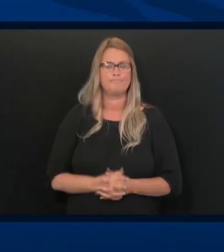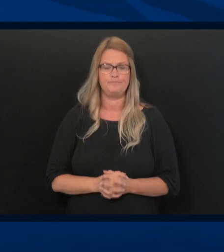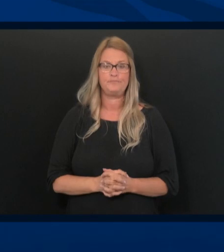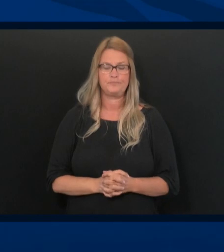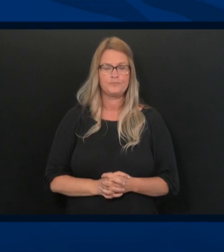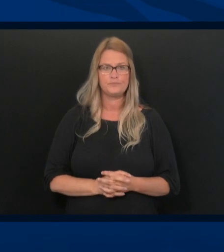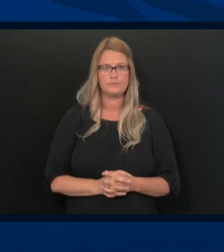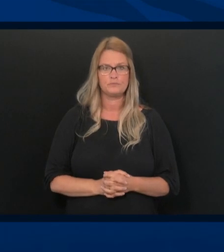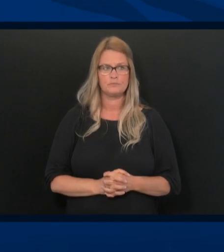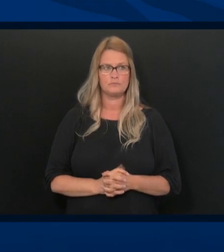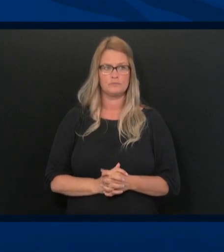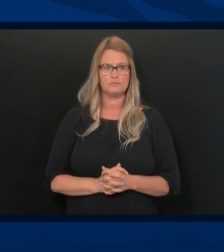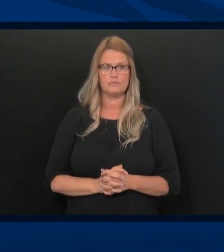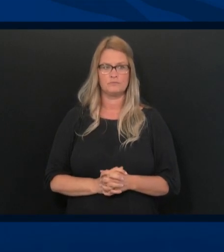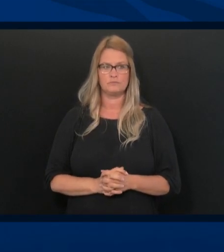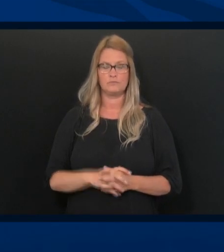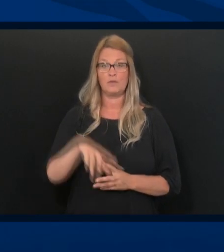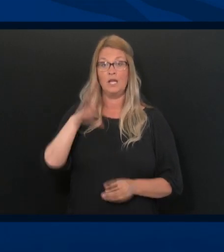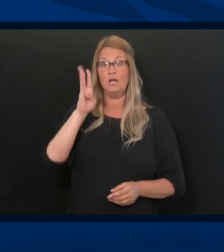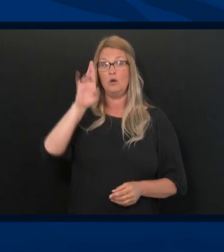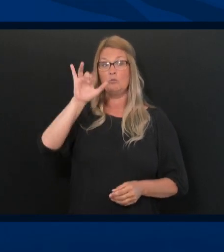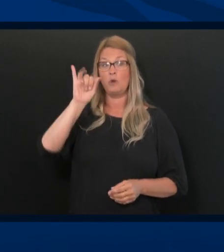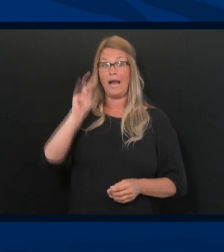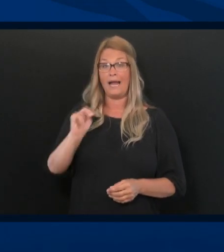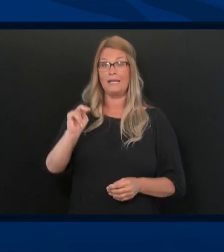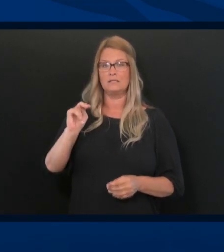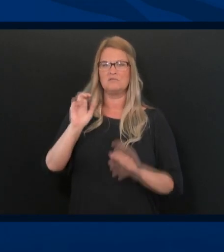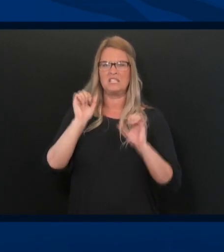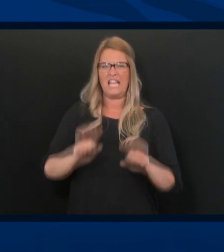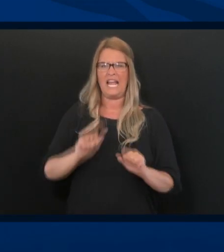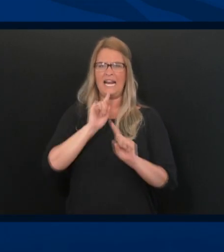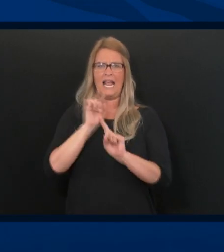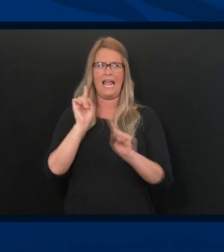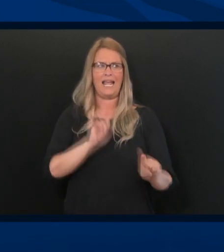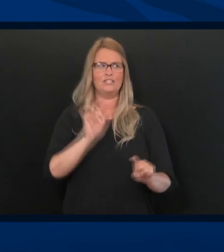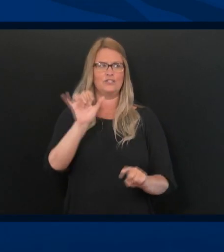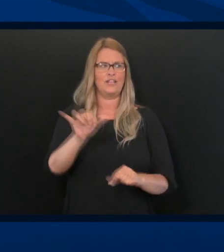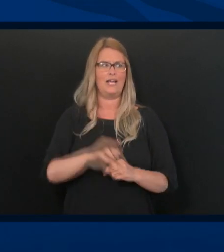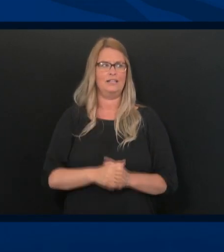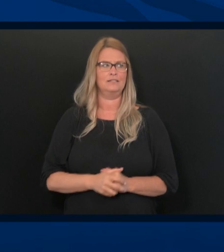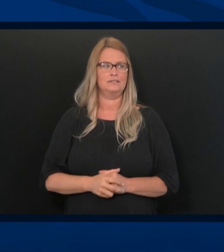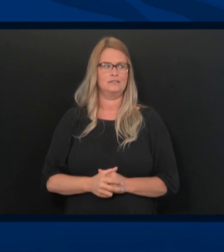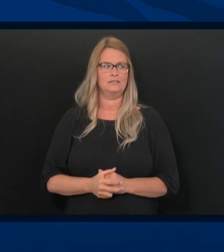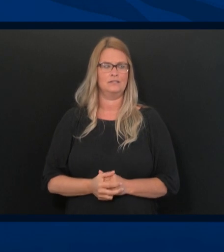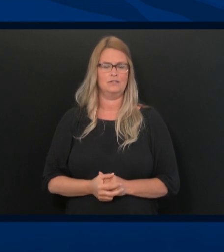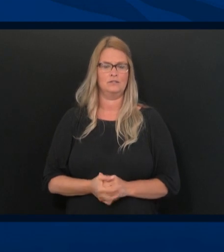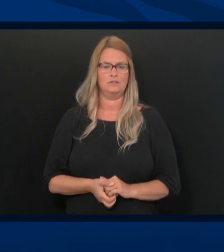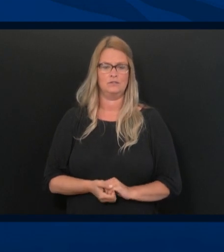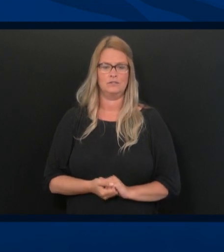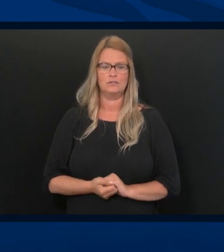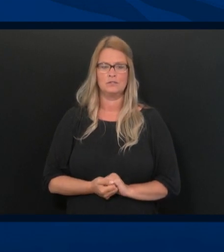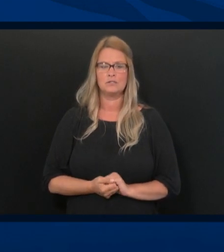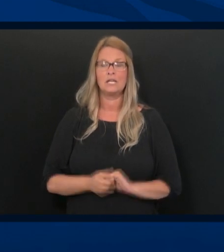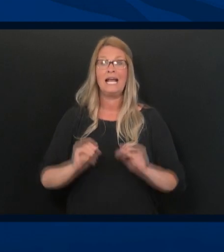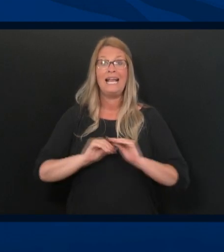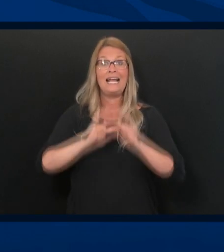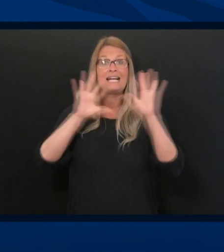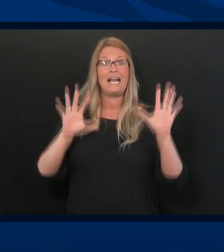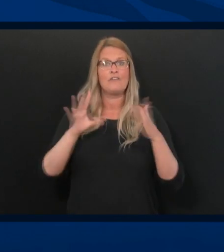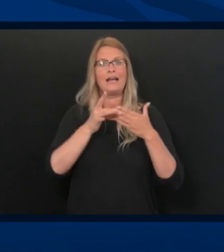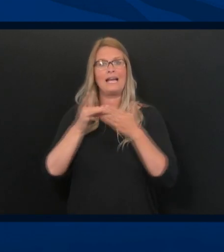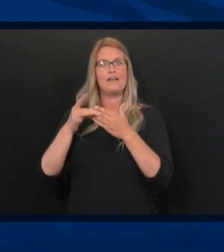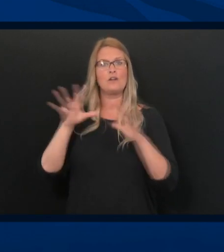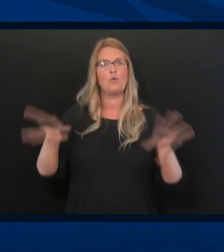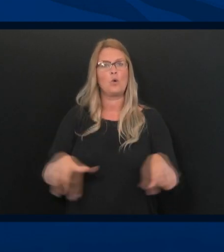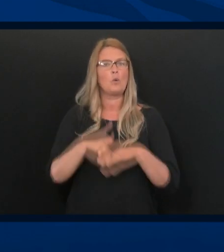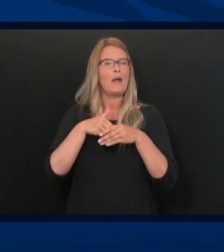Well, I'm gonna ask Brian Abraham to come back over here and talk to us about that and everything. The question is clarify the guidelines about weddings